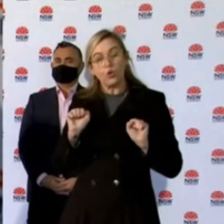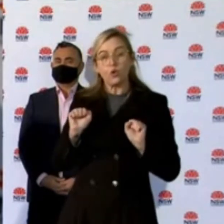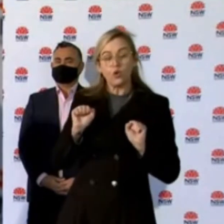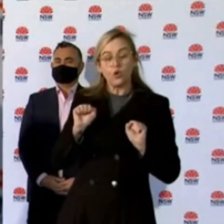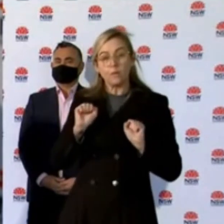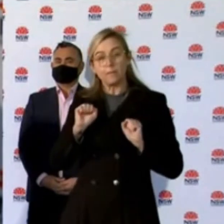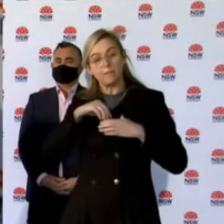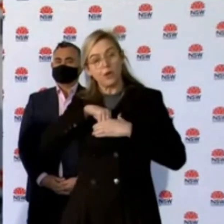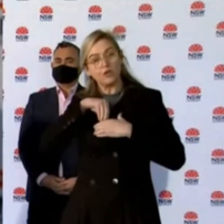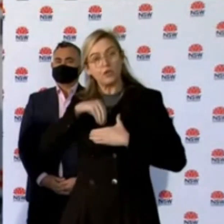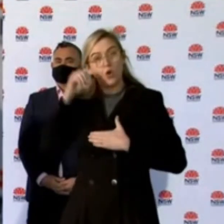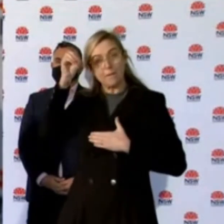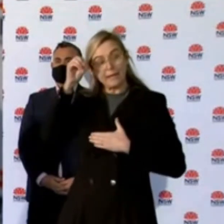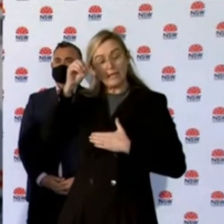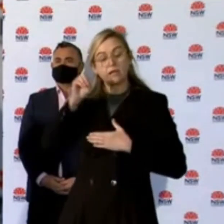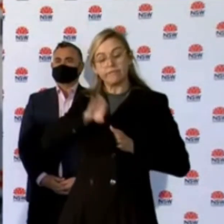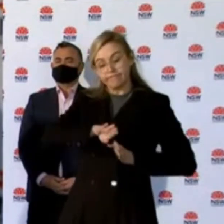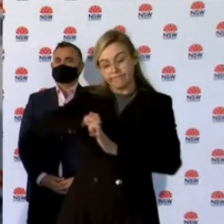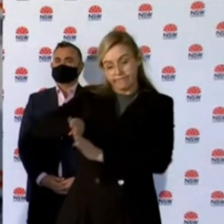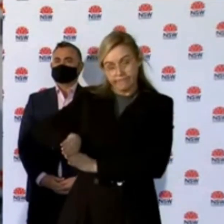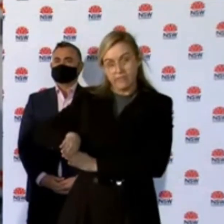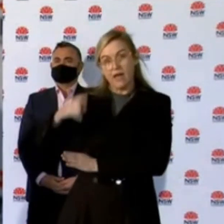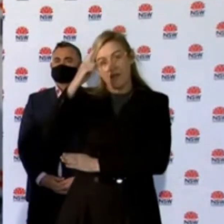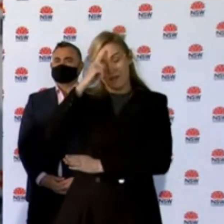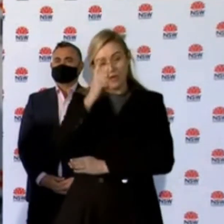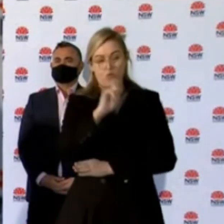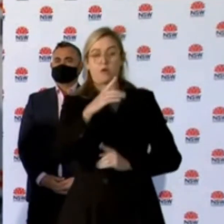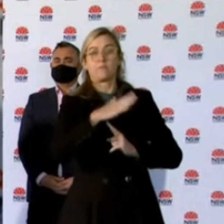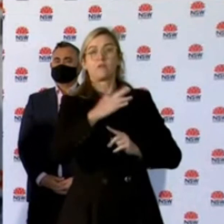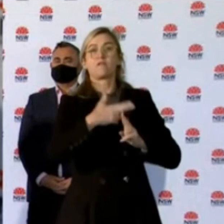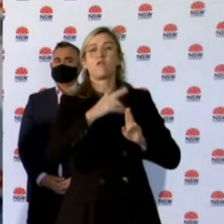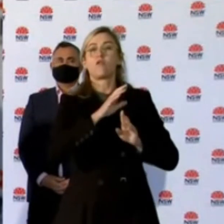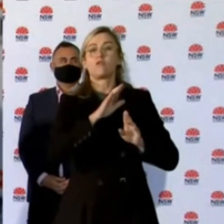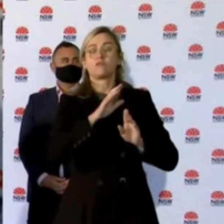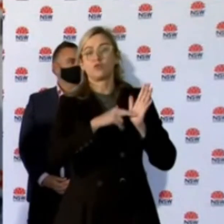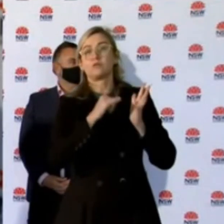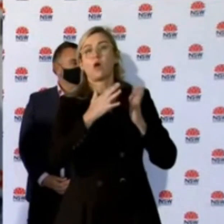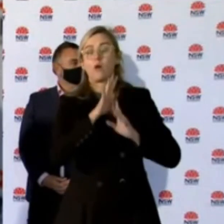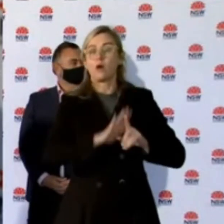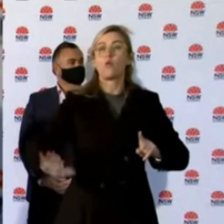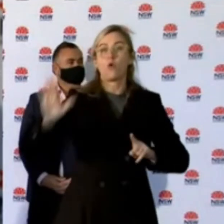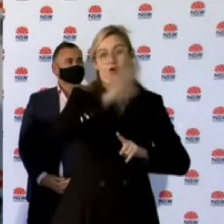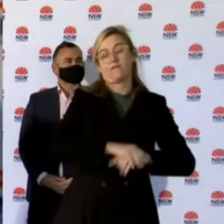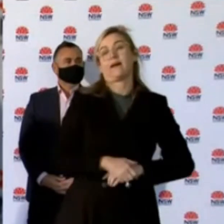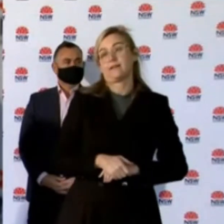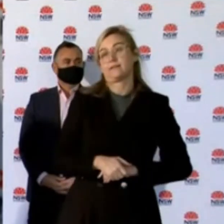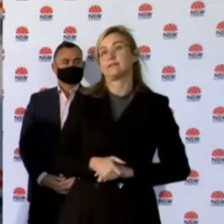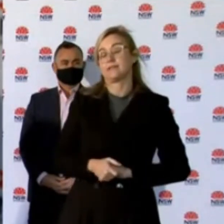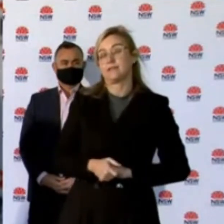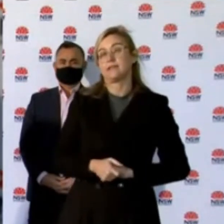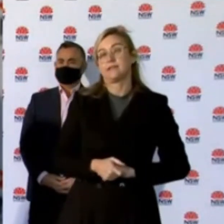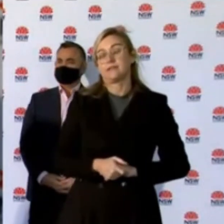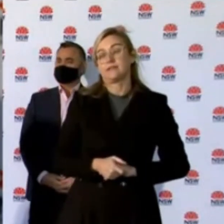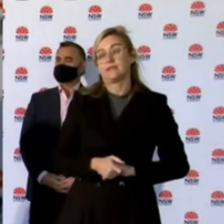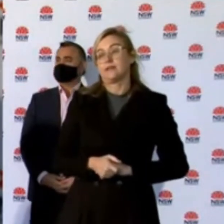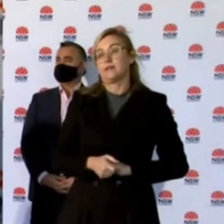viewpoint and just work for the greater good. And can I say that in most cases the communities have been outstanding, whether it's our health experts